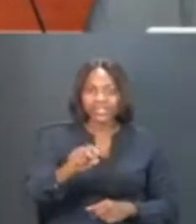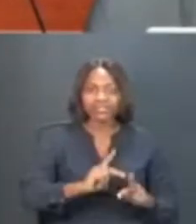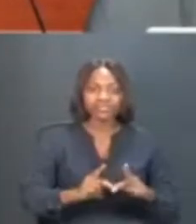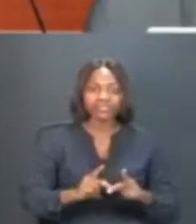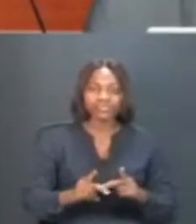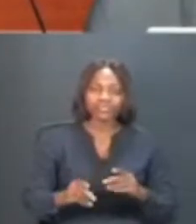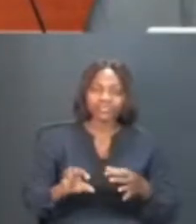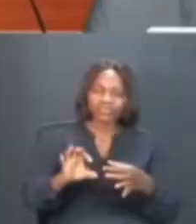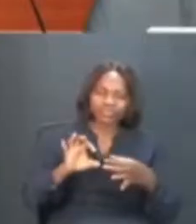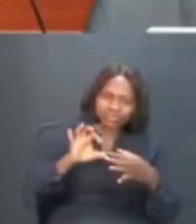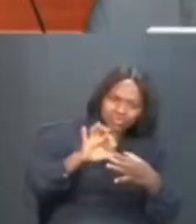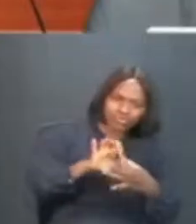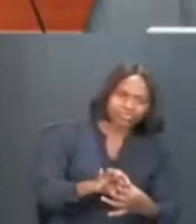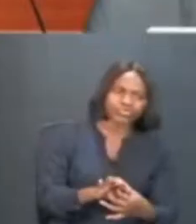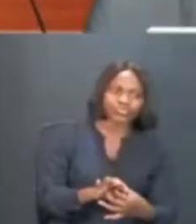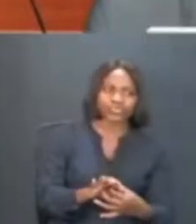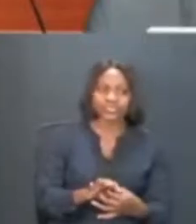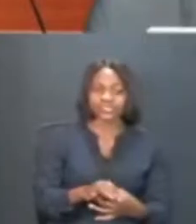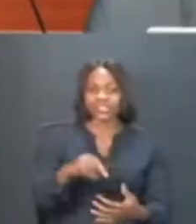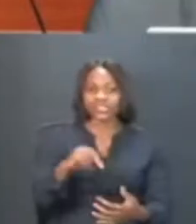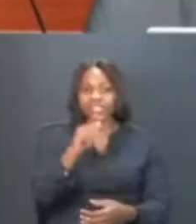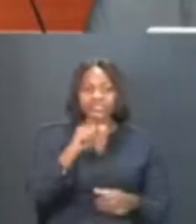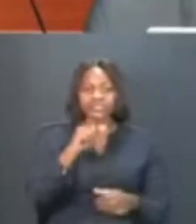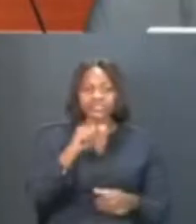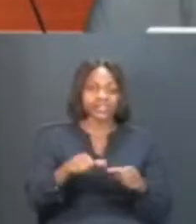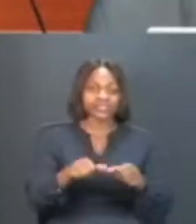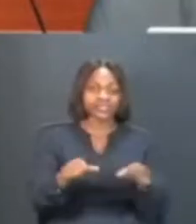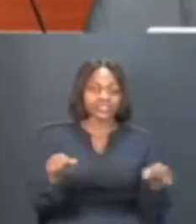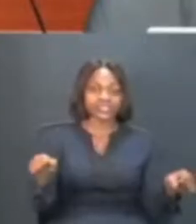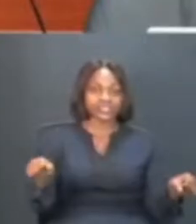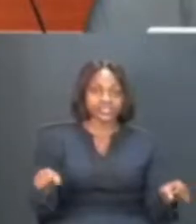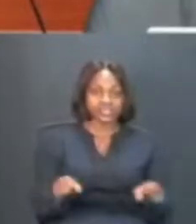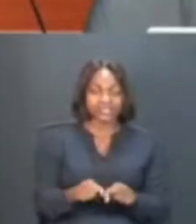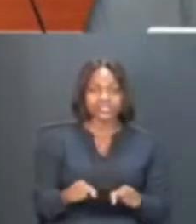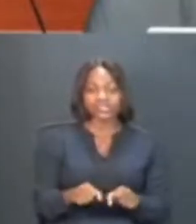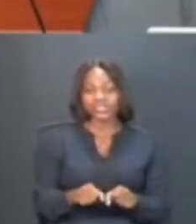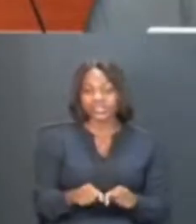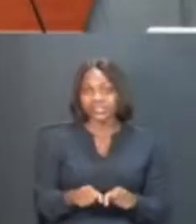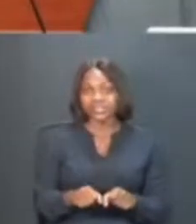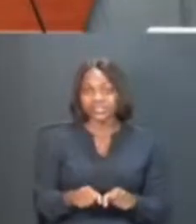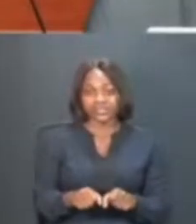board. We need the private sector. We need people to,